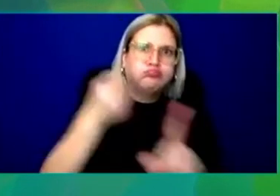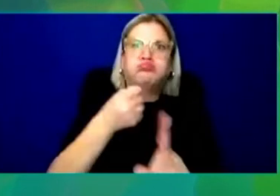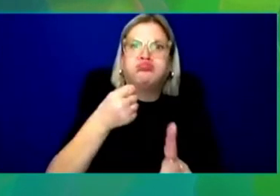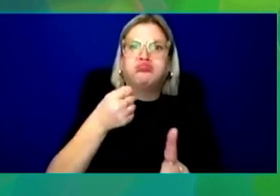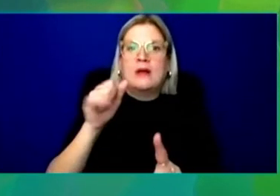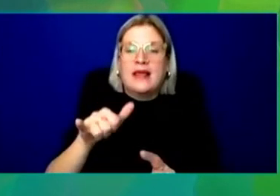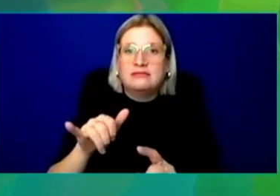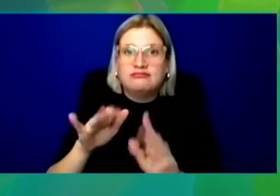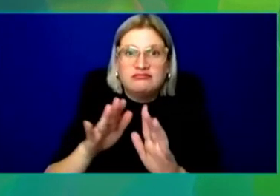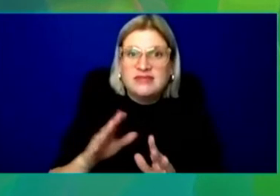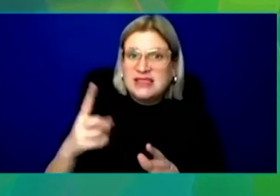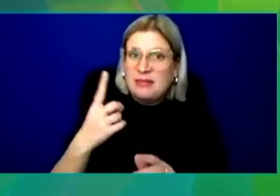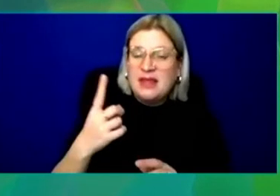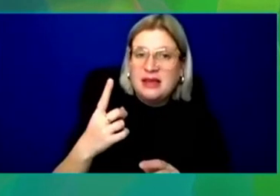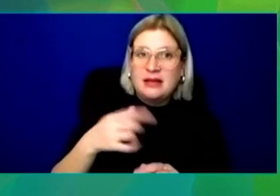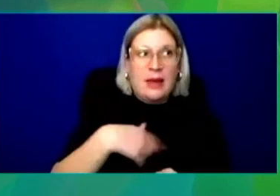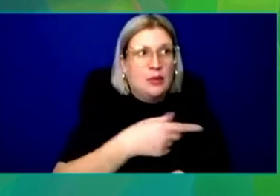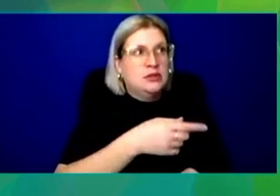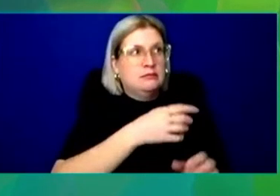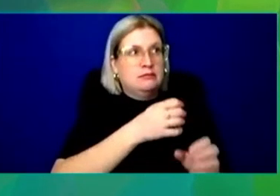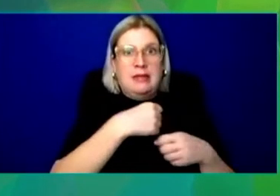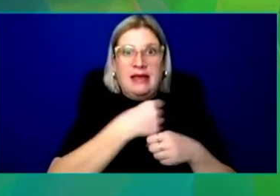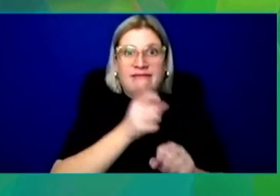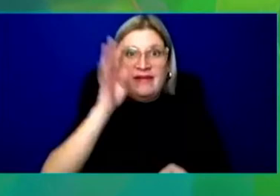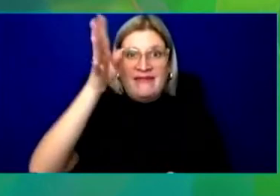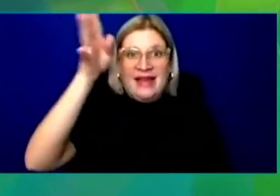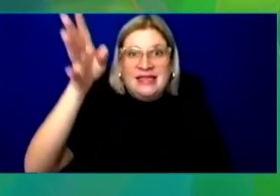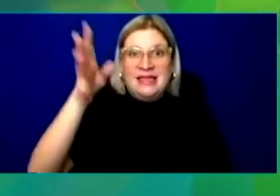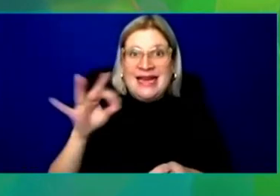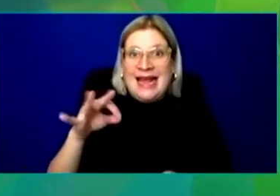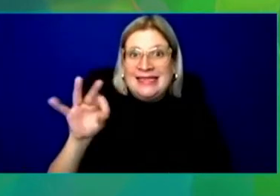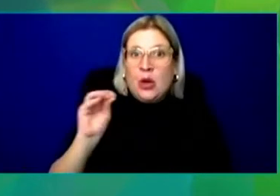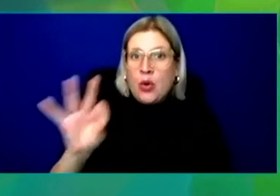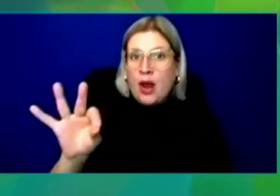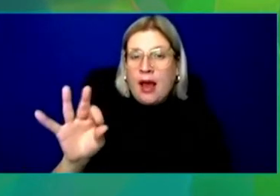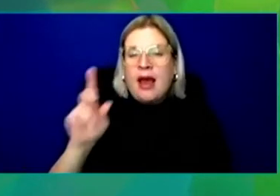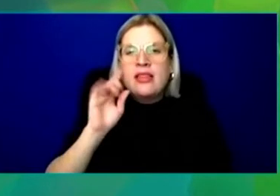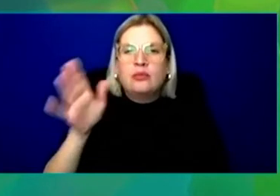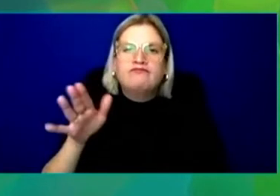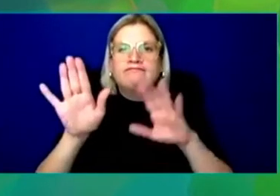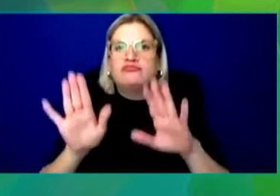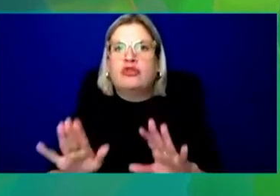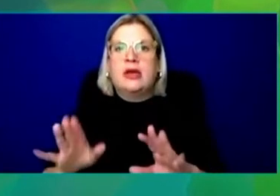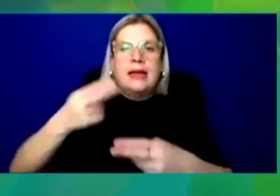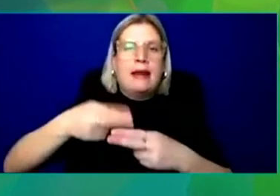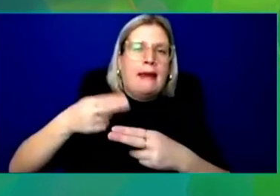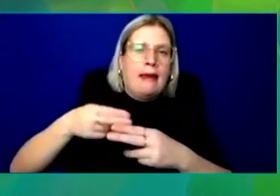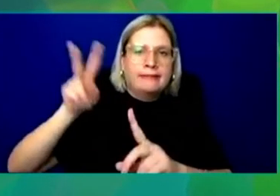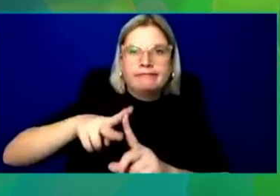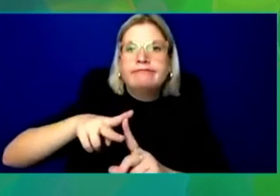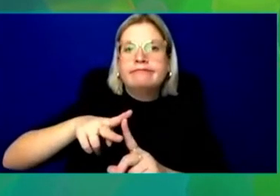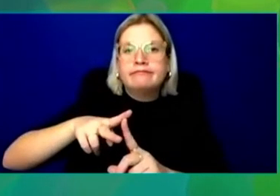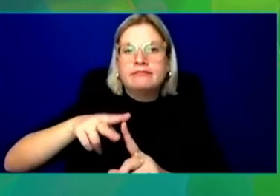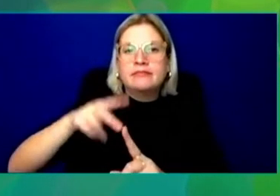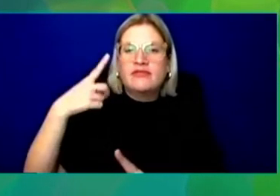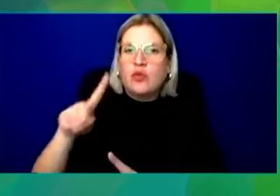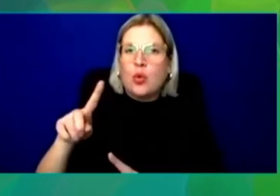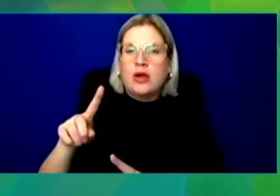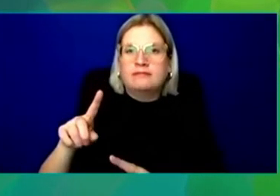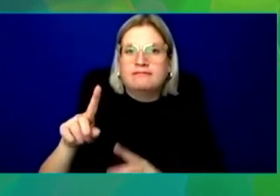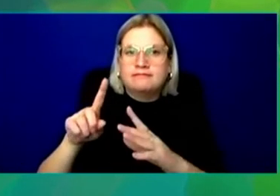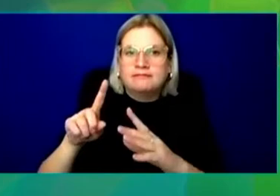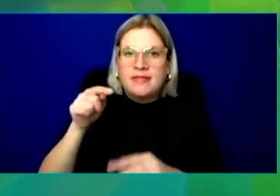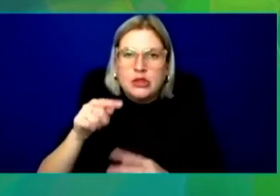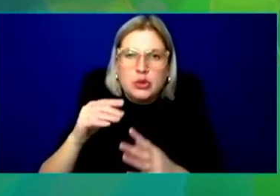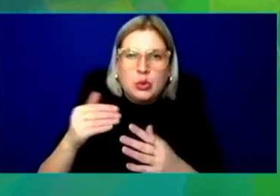1909 that he kind of gifted us. It was just sitting there in his papers. And I thought it'd be a wonderful name for an imprint, you know, and this new